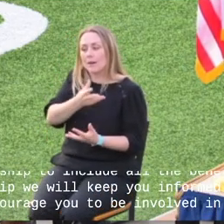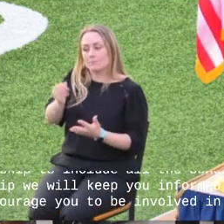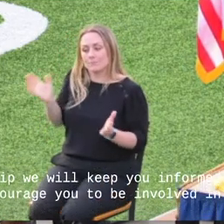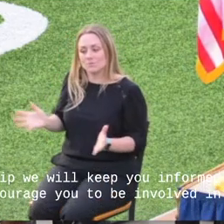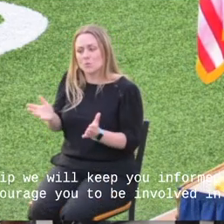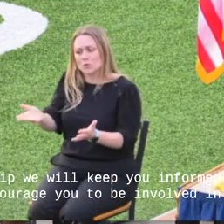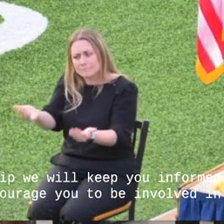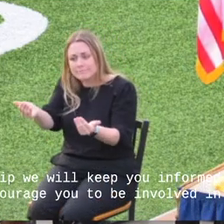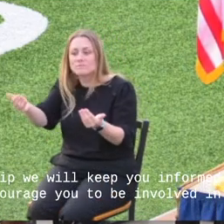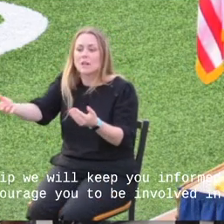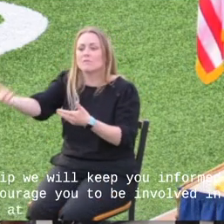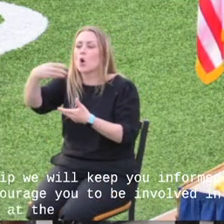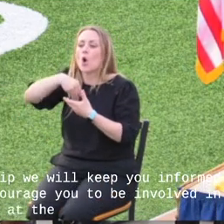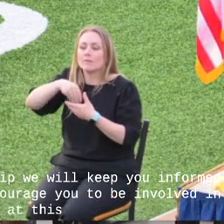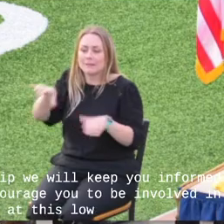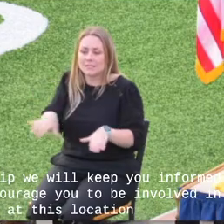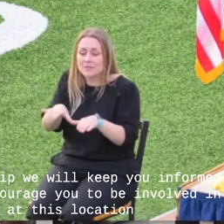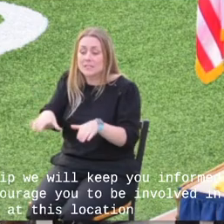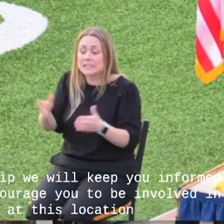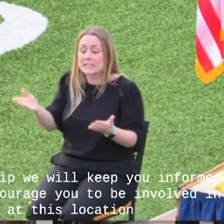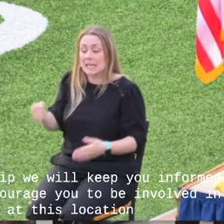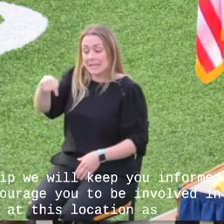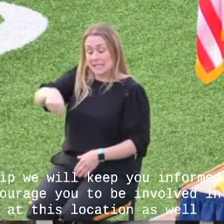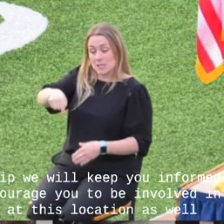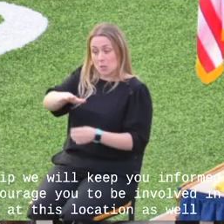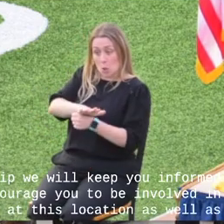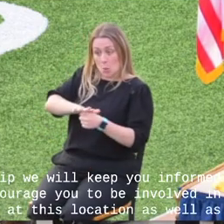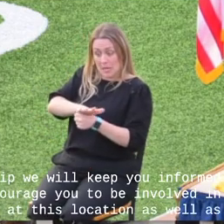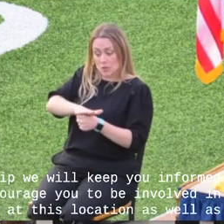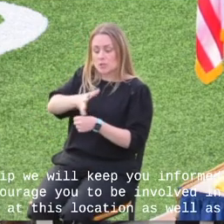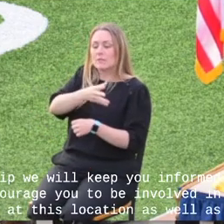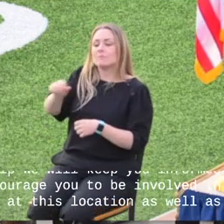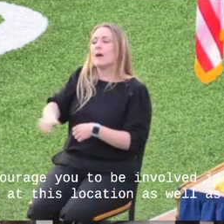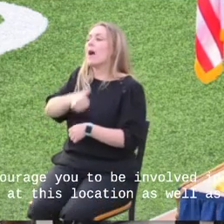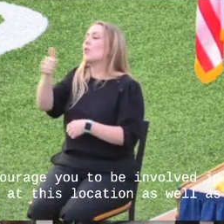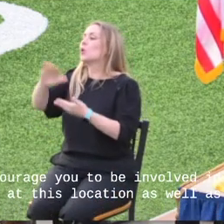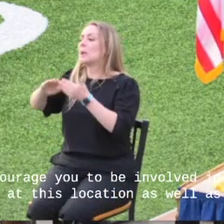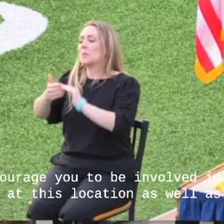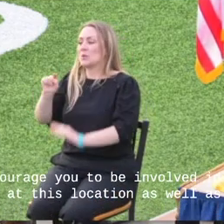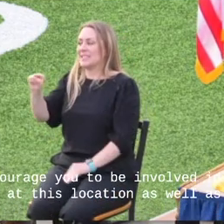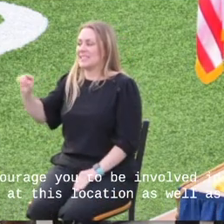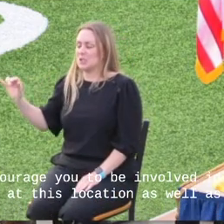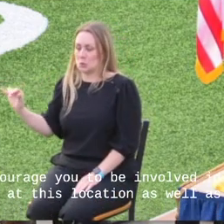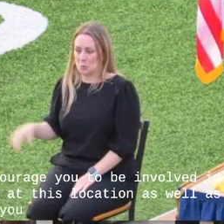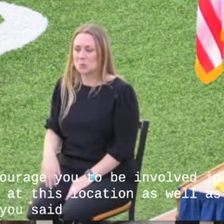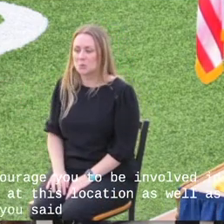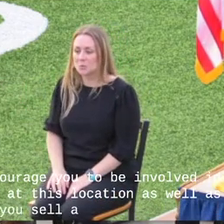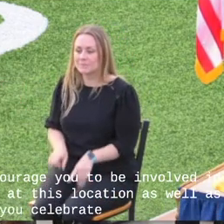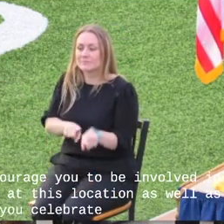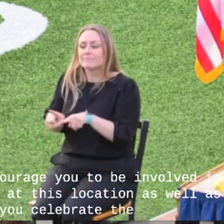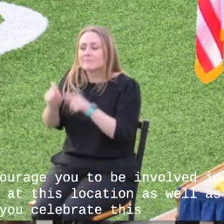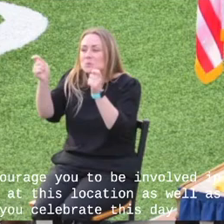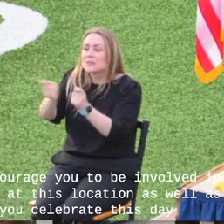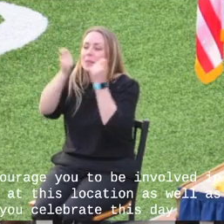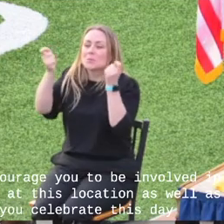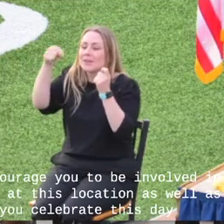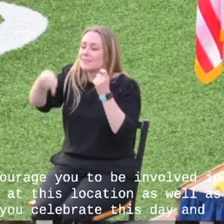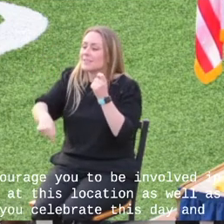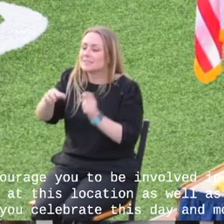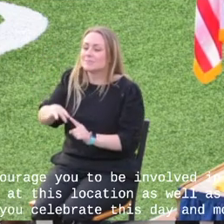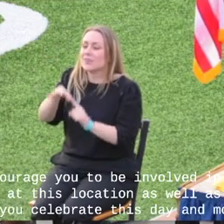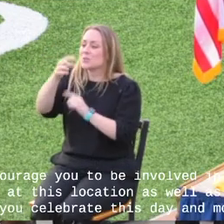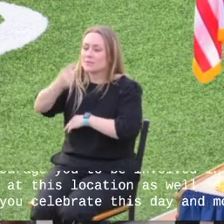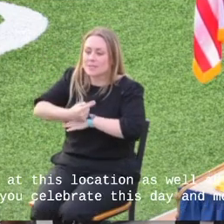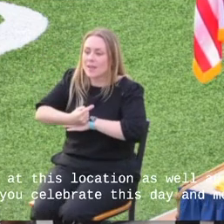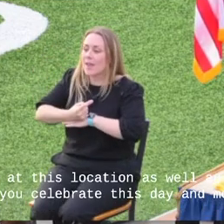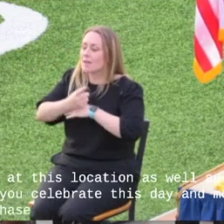activities both at this location as well as other communities. As you celebrate this day and move into